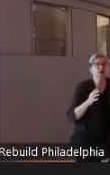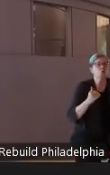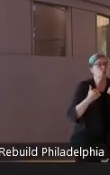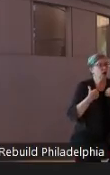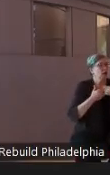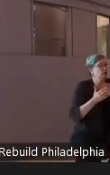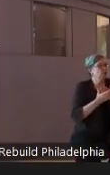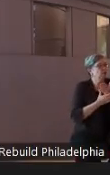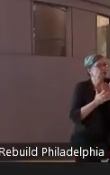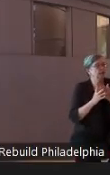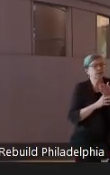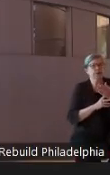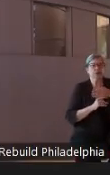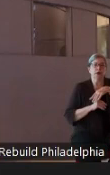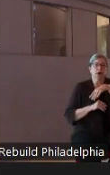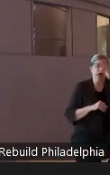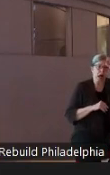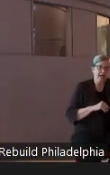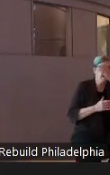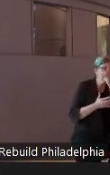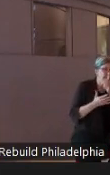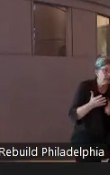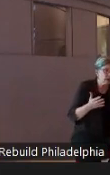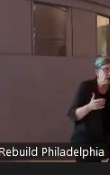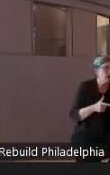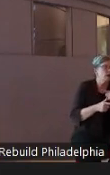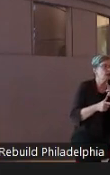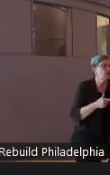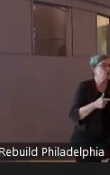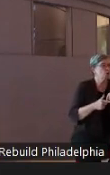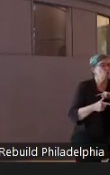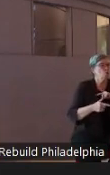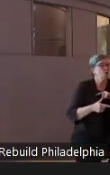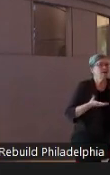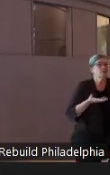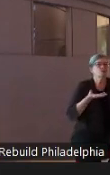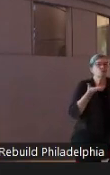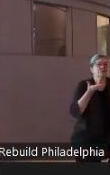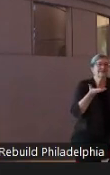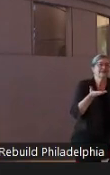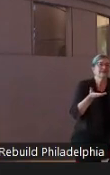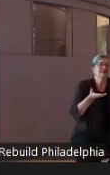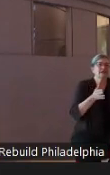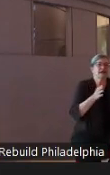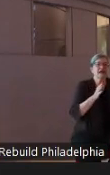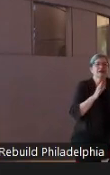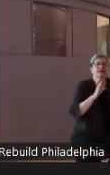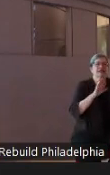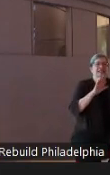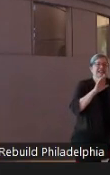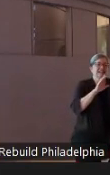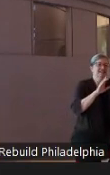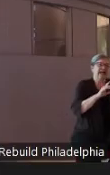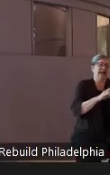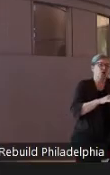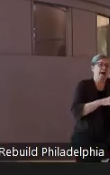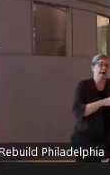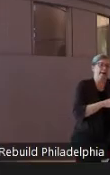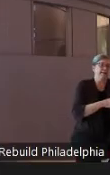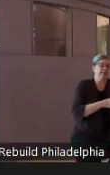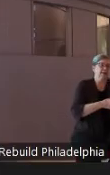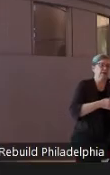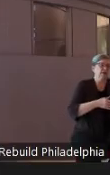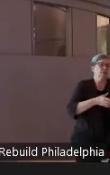concept design. I know we presented sort of a bubble diagram, if you will, of all the things that the new facility